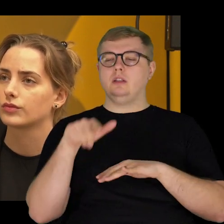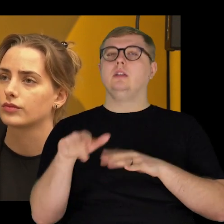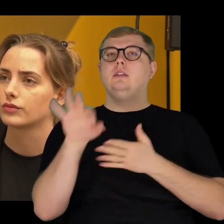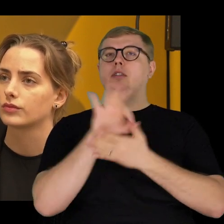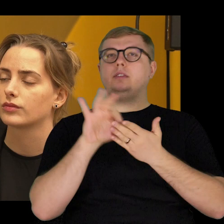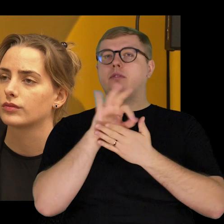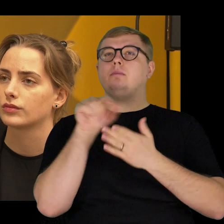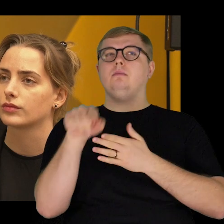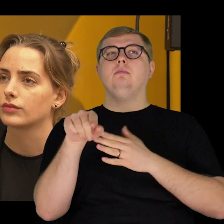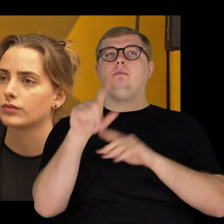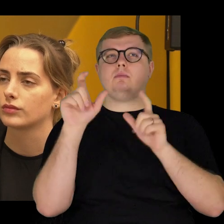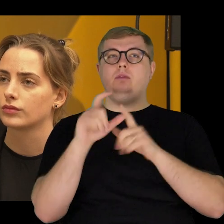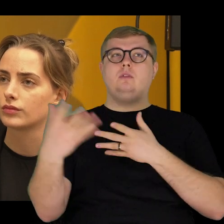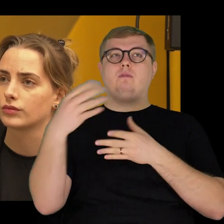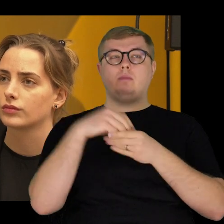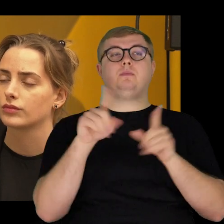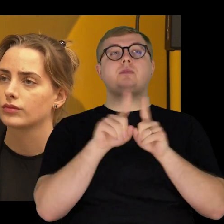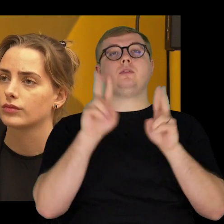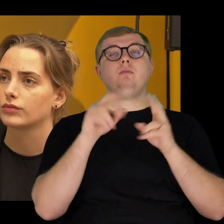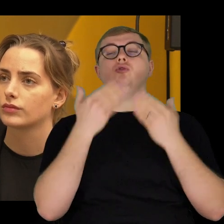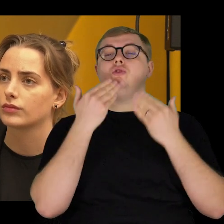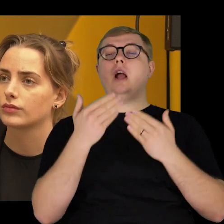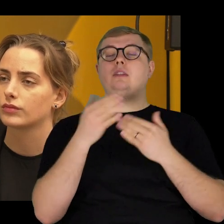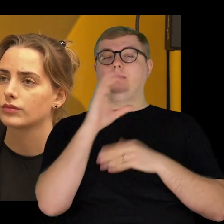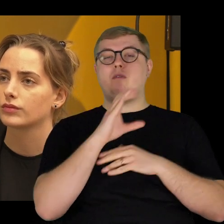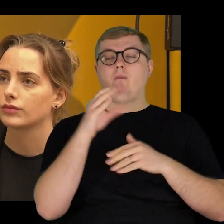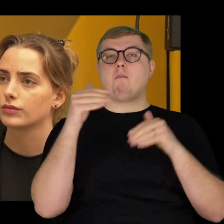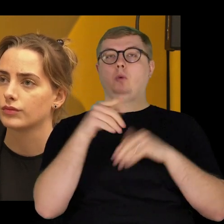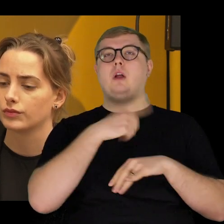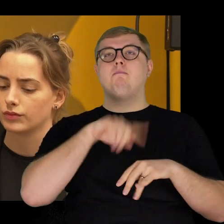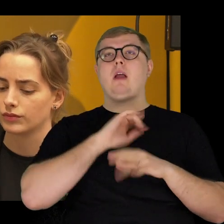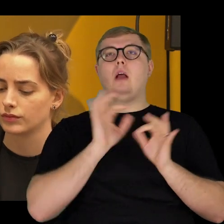kind of keeping things updated and allowing them to change themselves.